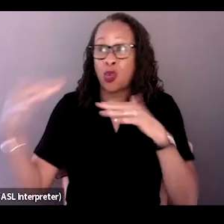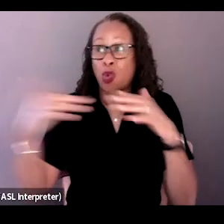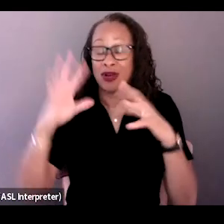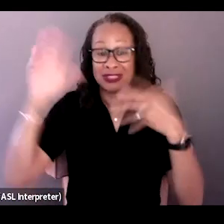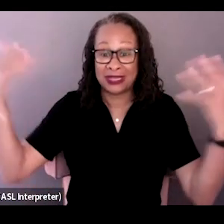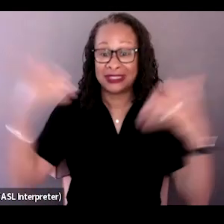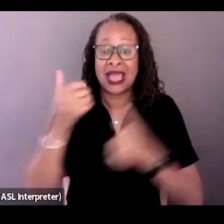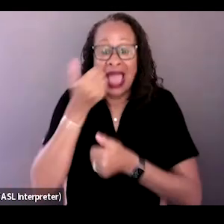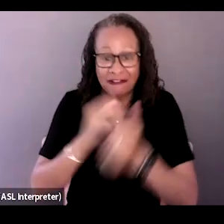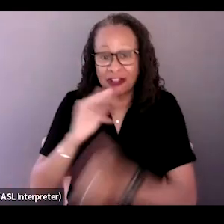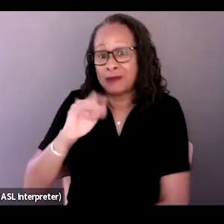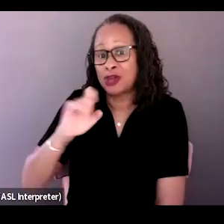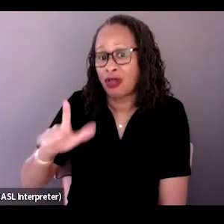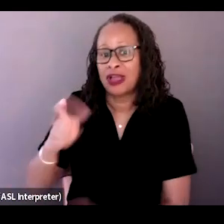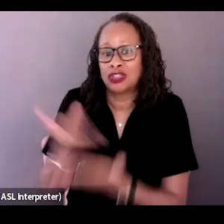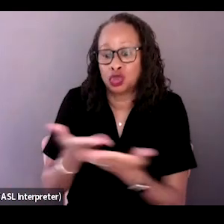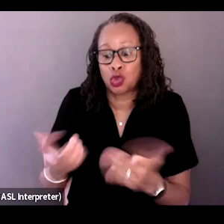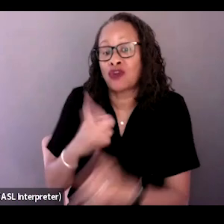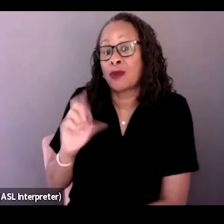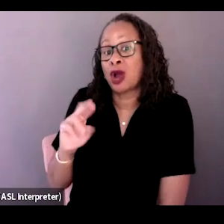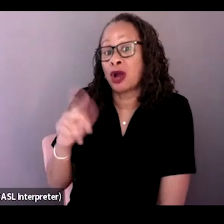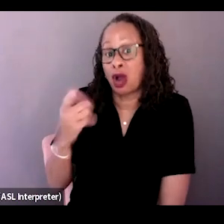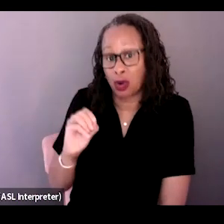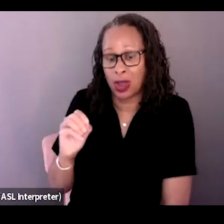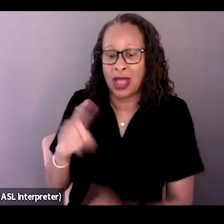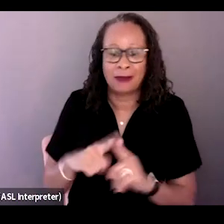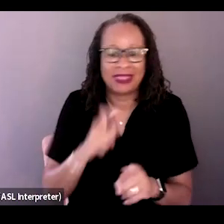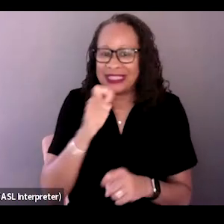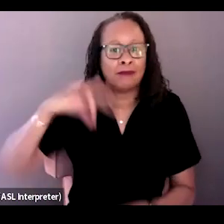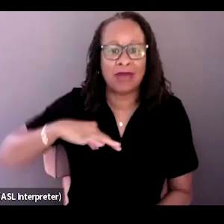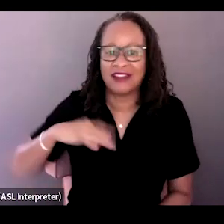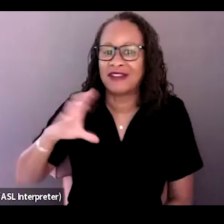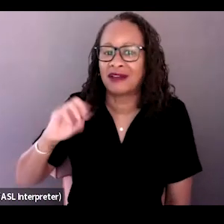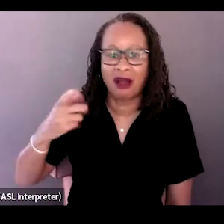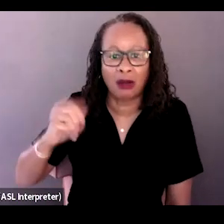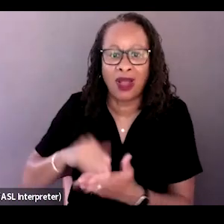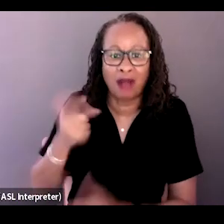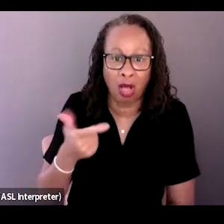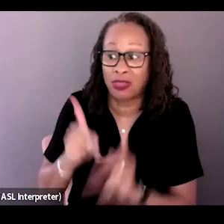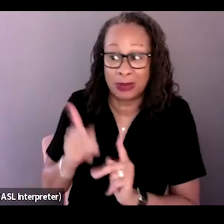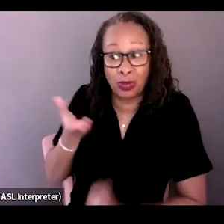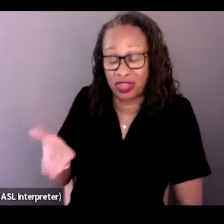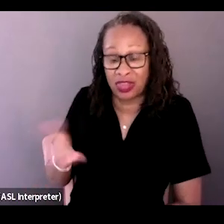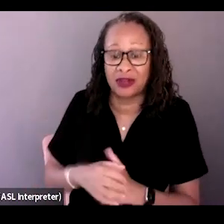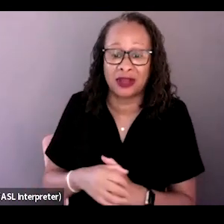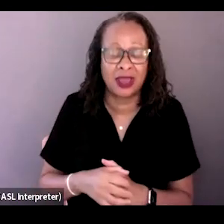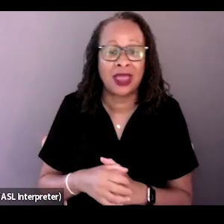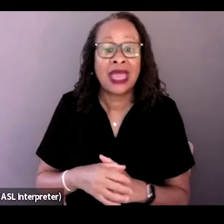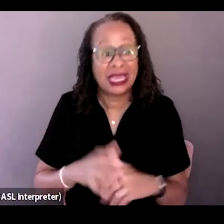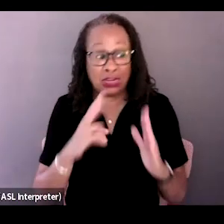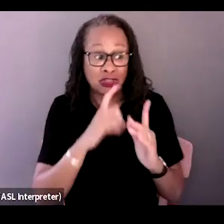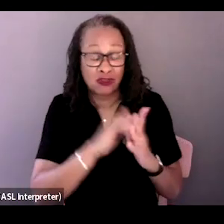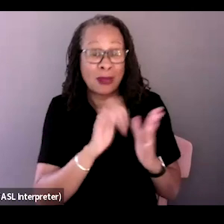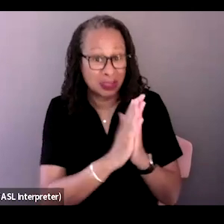was sourced from the Congo, but then it didn't benefit the Congo at all. This is his novel, like Congo Inc., and he reads from it. But